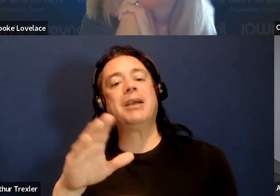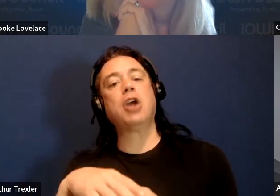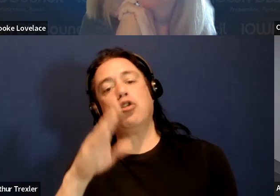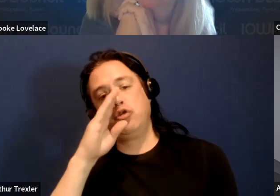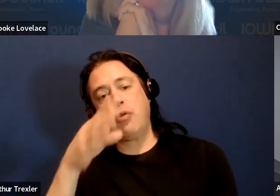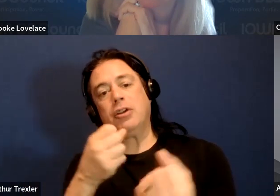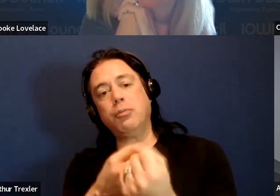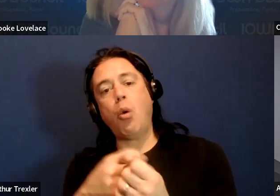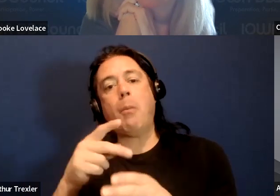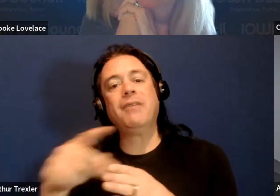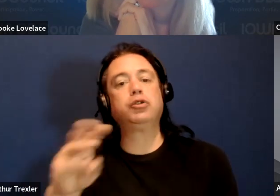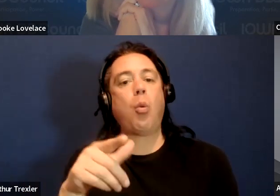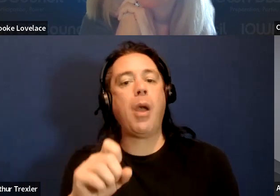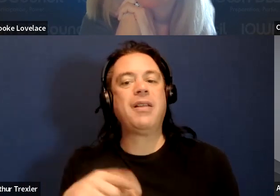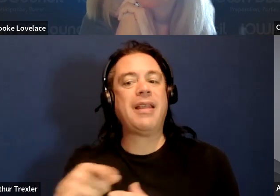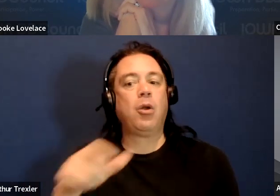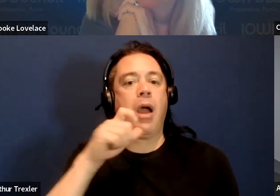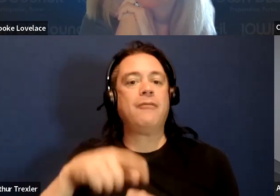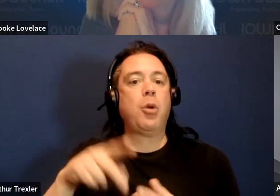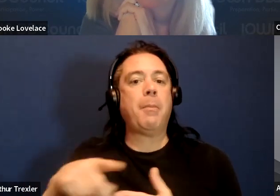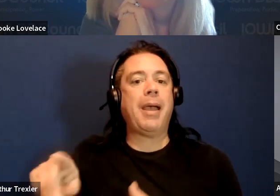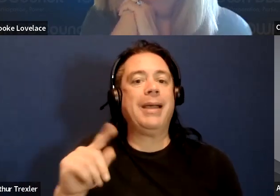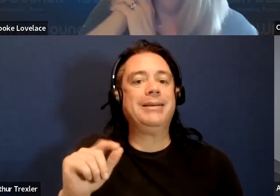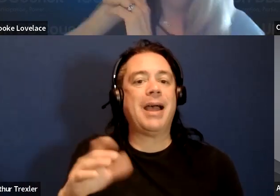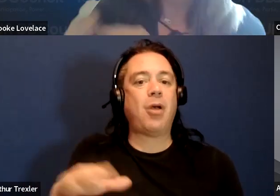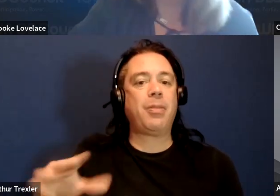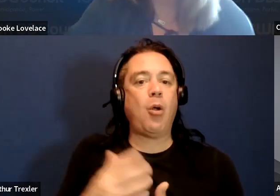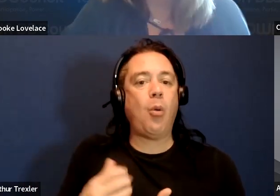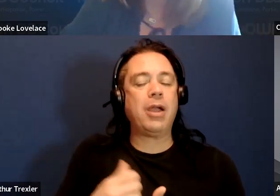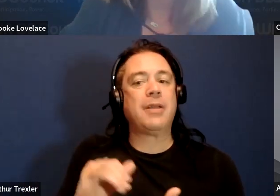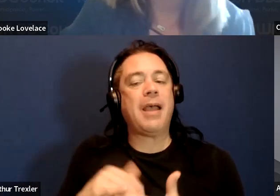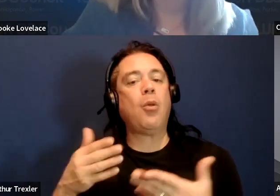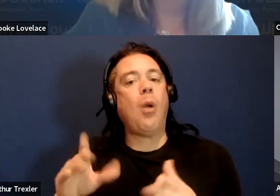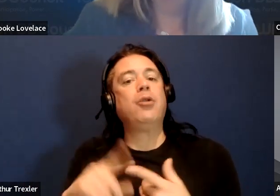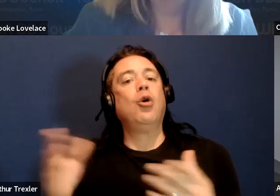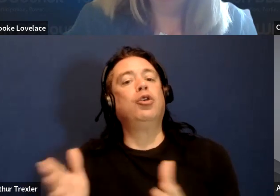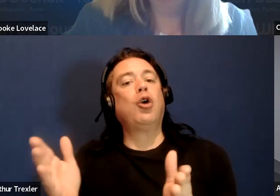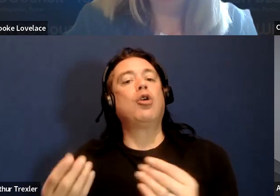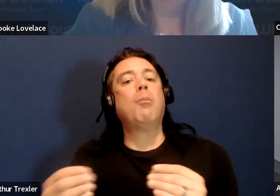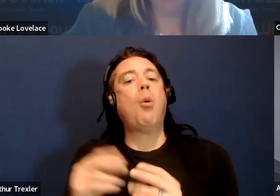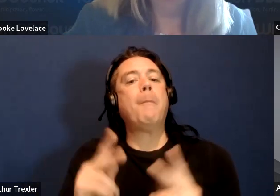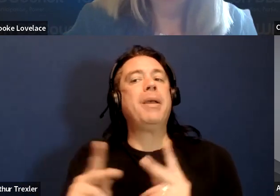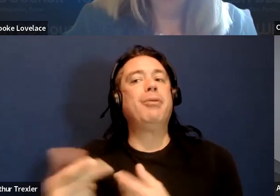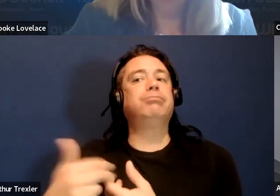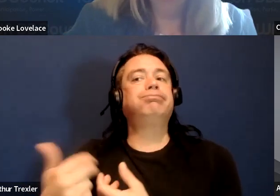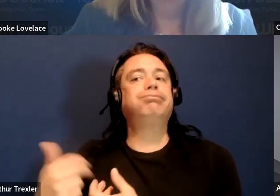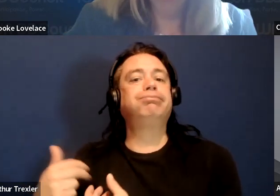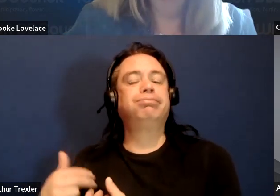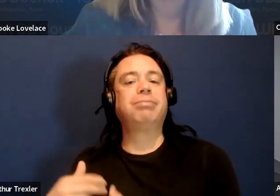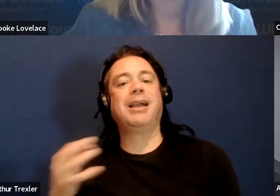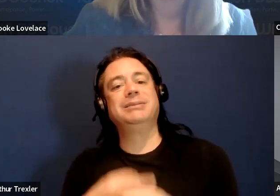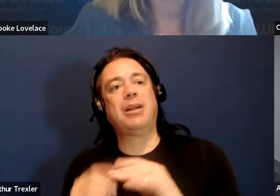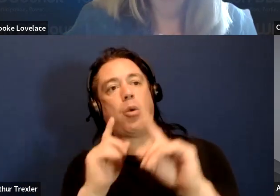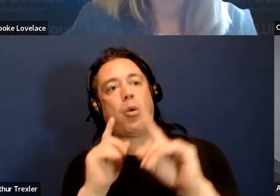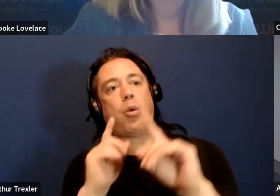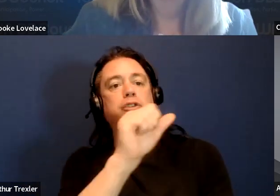wages. So they would no longer pay income tax on their wages as a way to maybe encourage more people to do that versus going and getting a